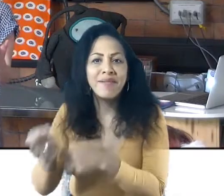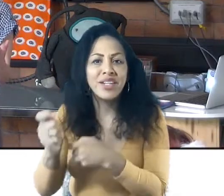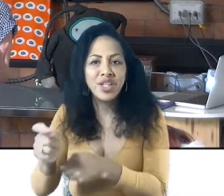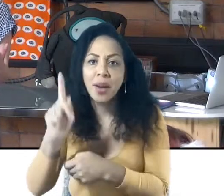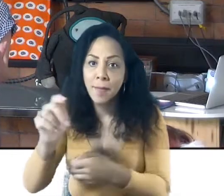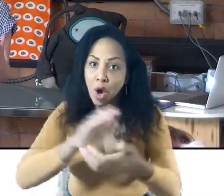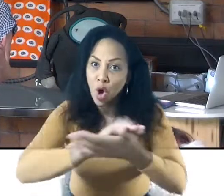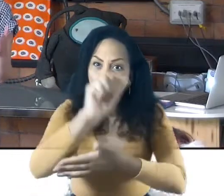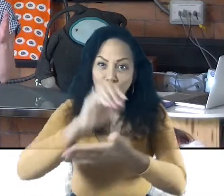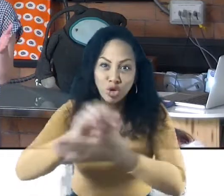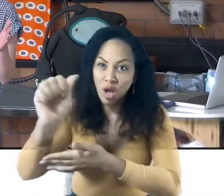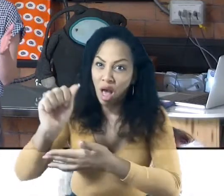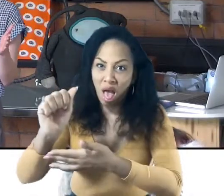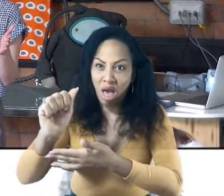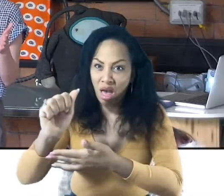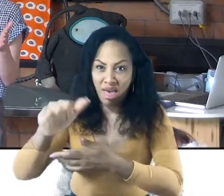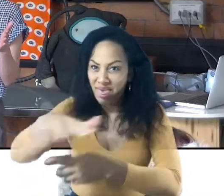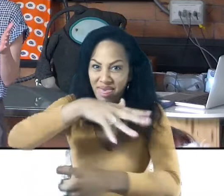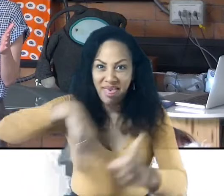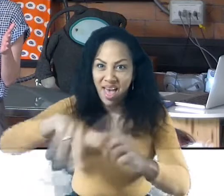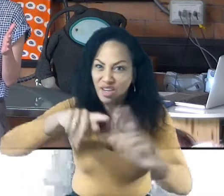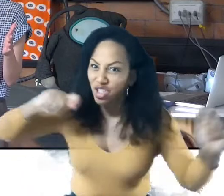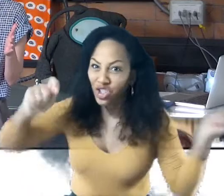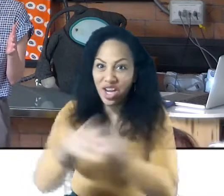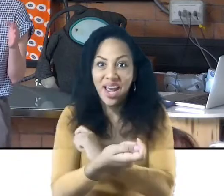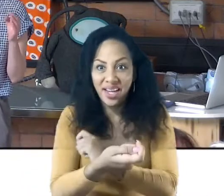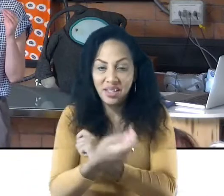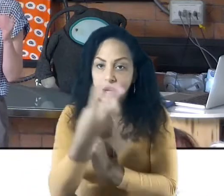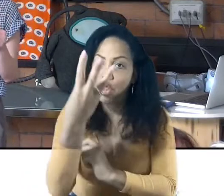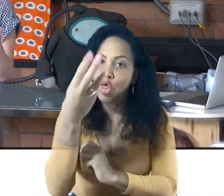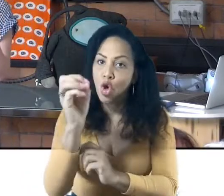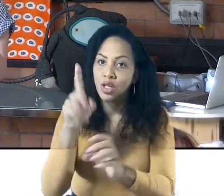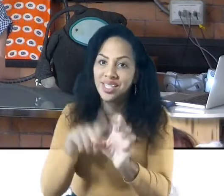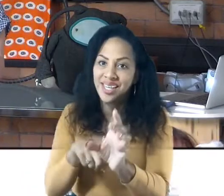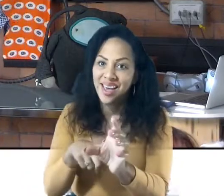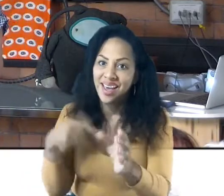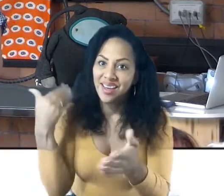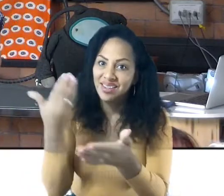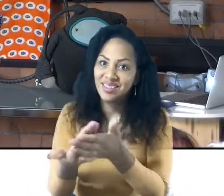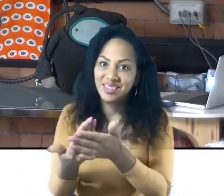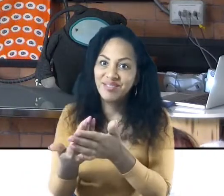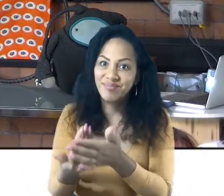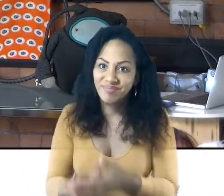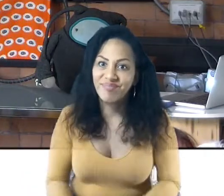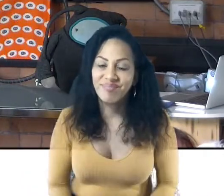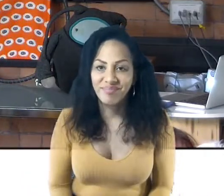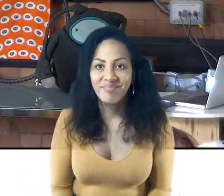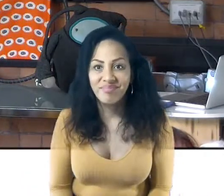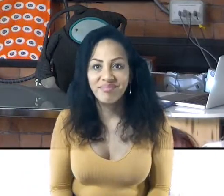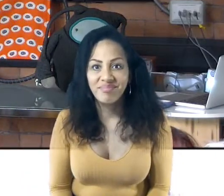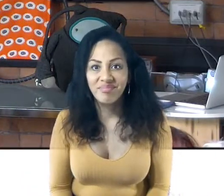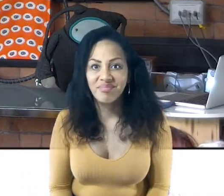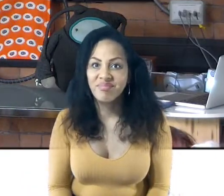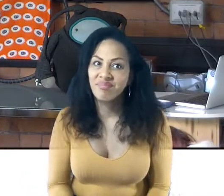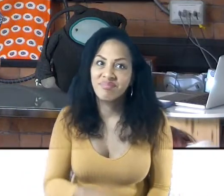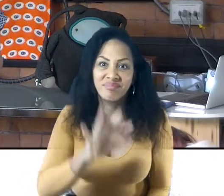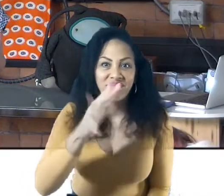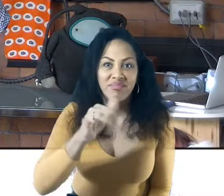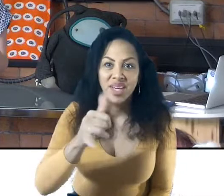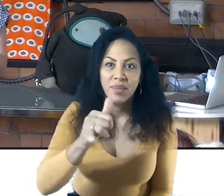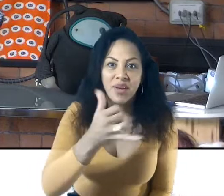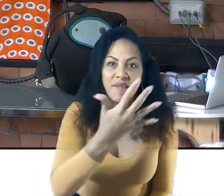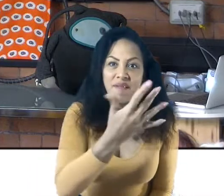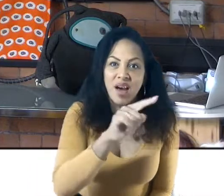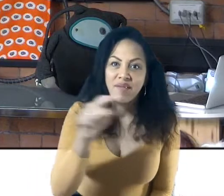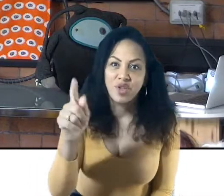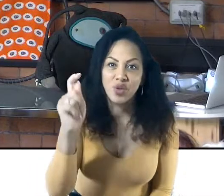completely changed, and particularly in the last 30 years, and particularly in the last maybe 5 or 10 years with